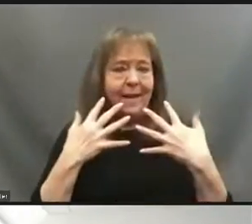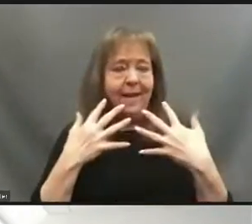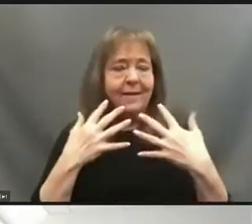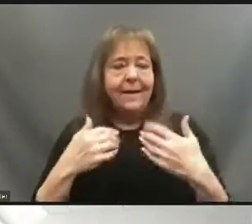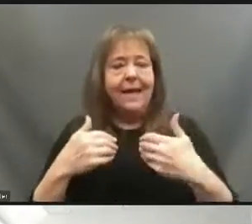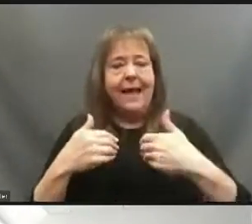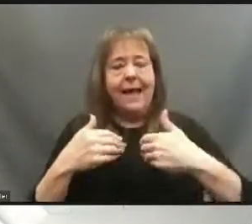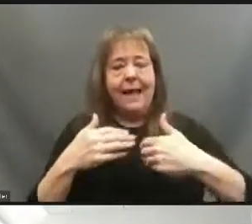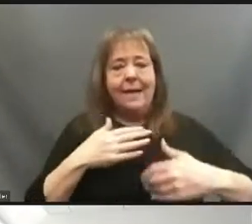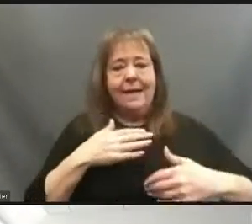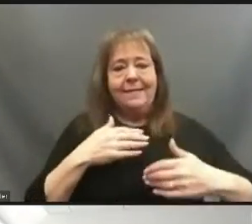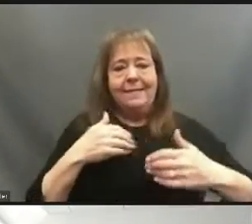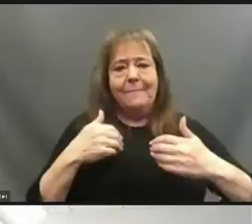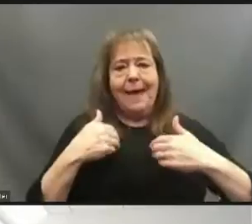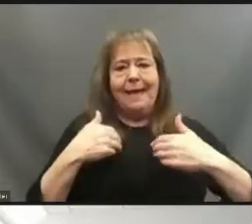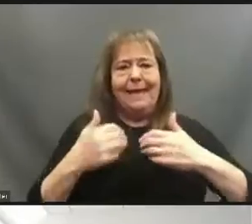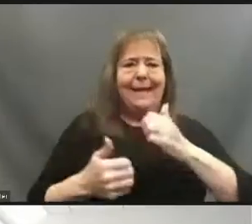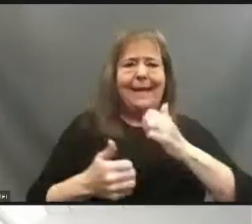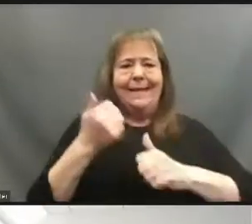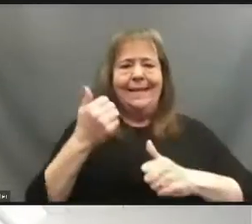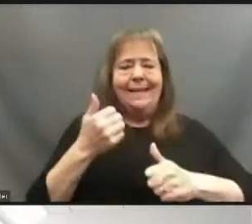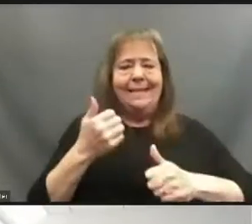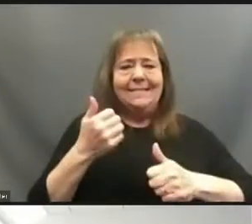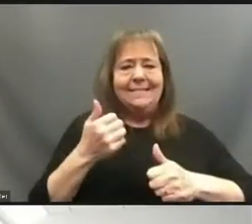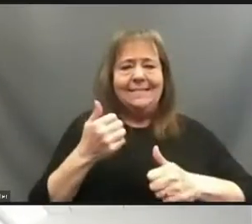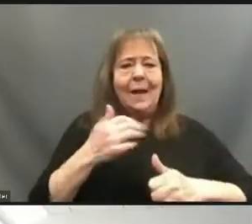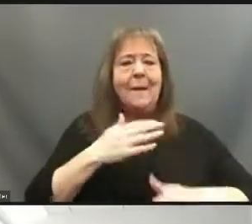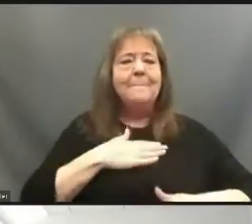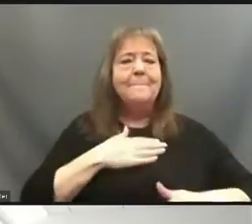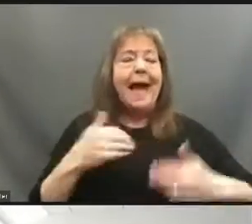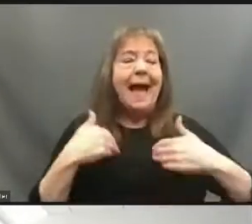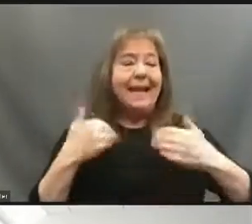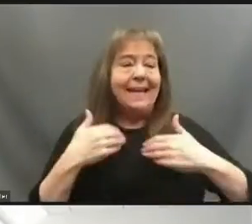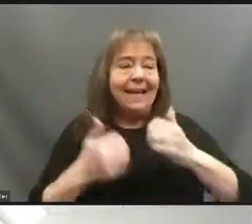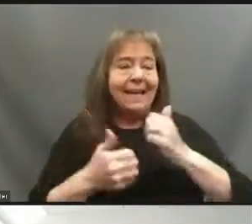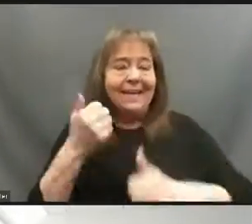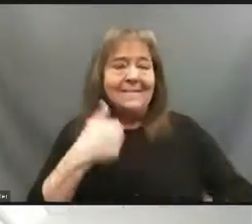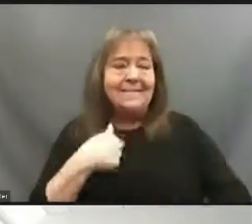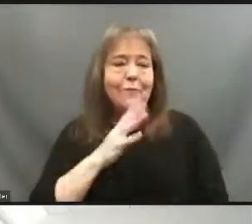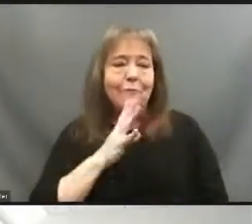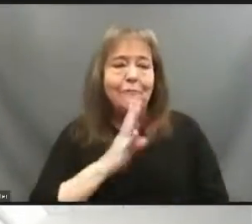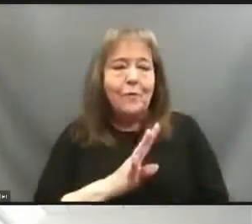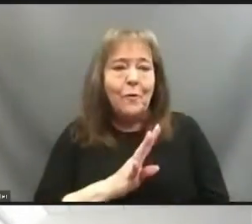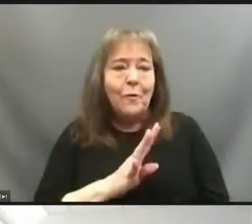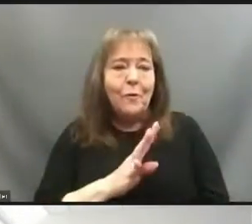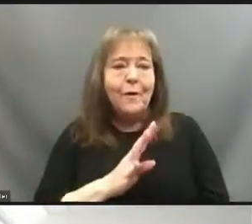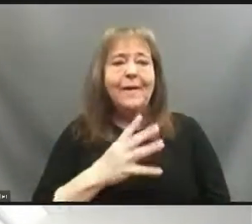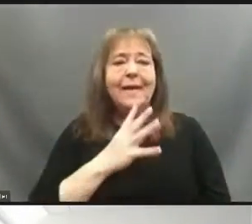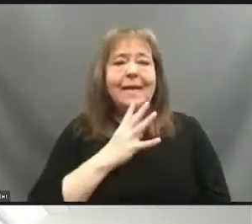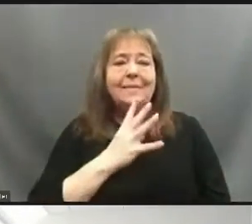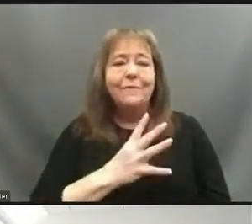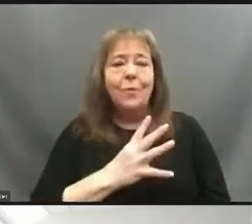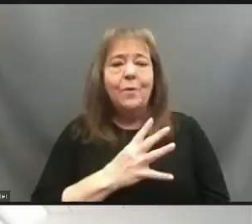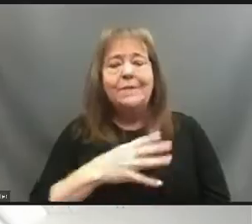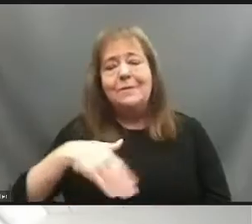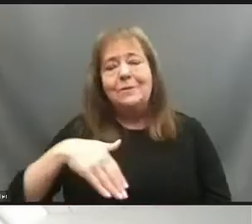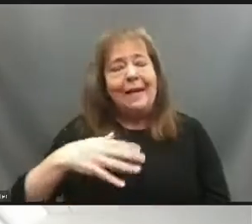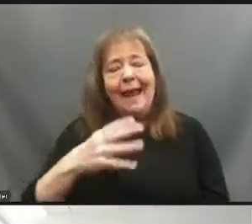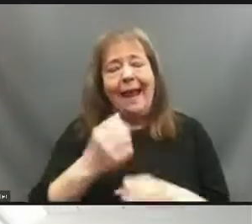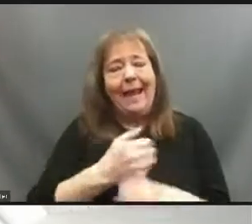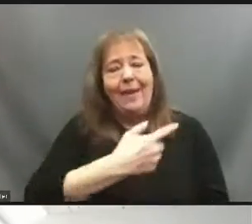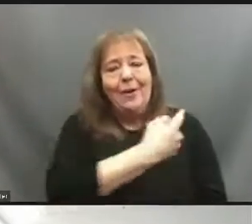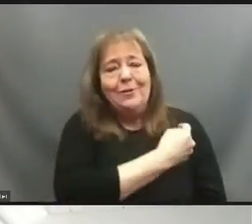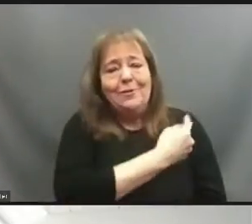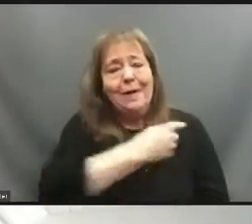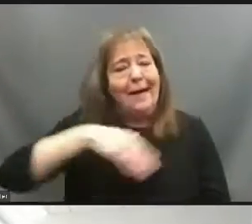is still going to miss that cutoff at age, she's 4. And so we're not quite old enough at 5, but we'll get there